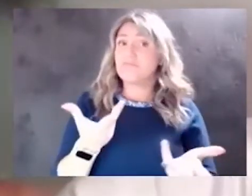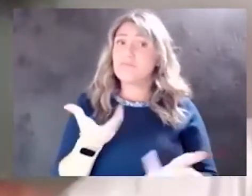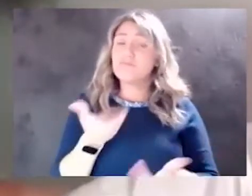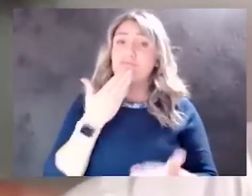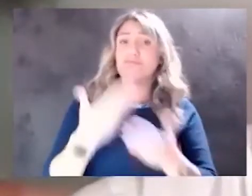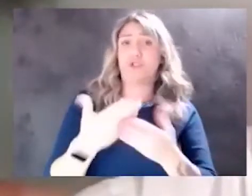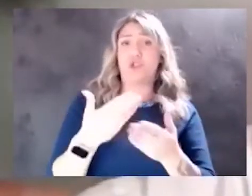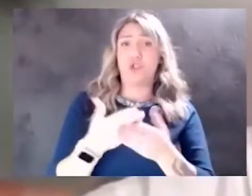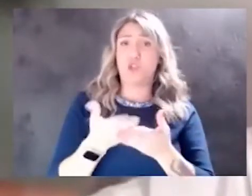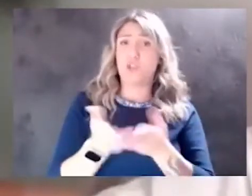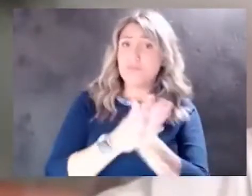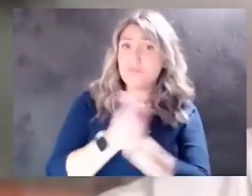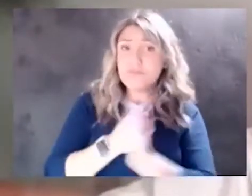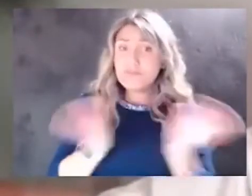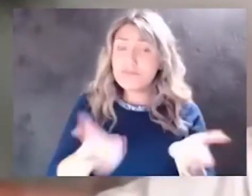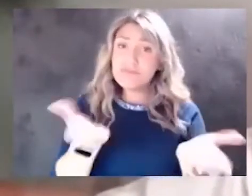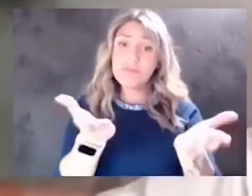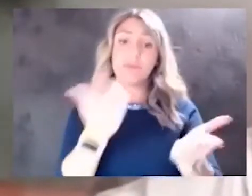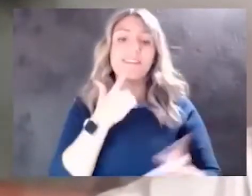Yeah, you could say that he did.